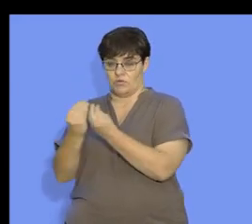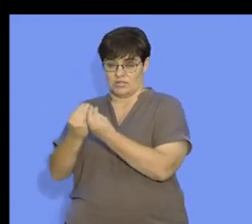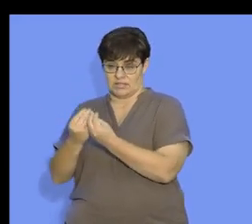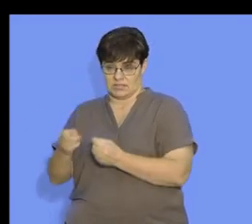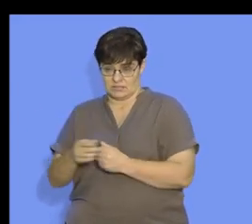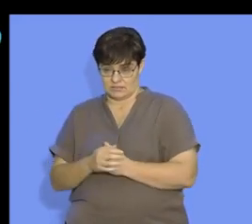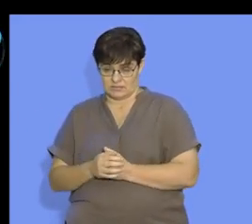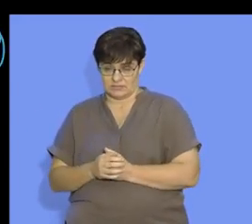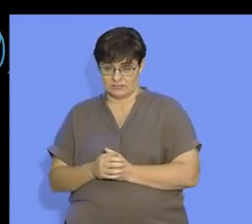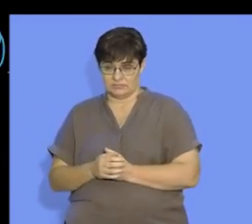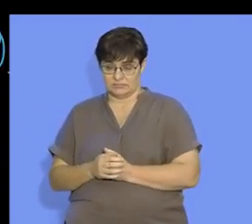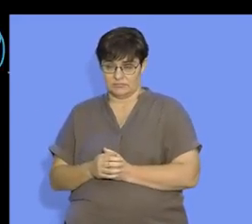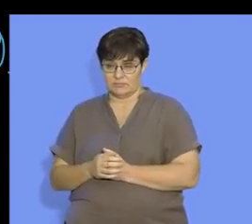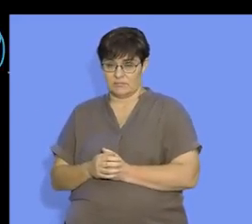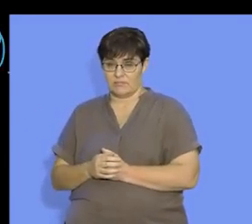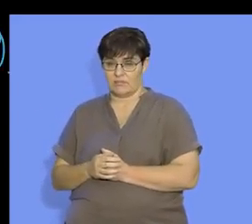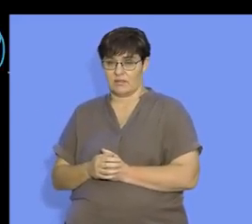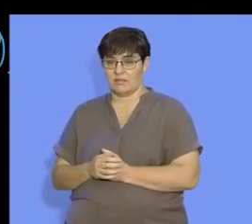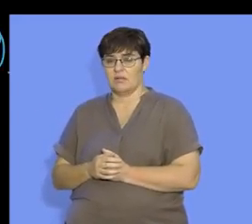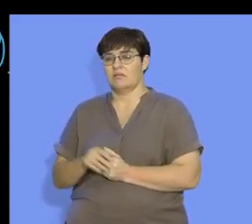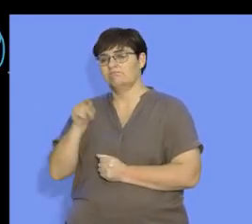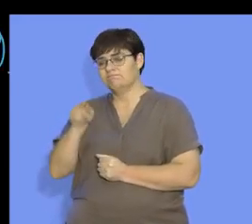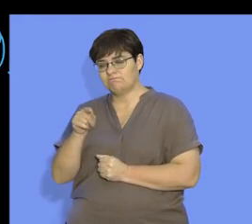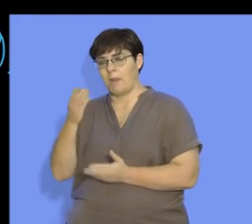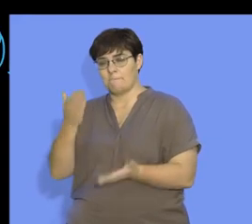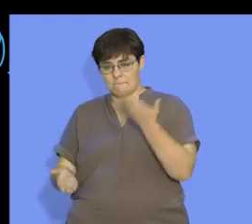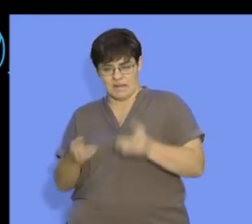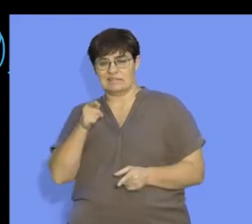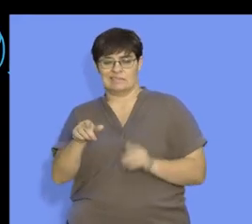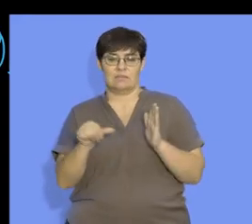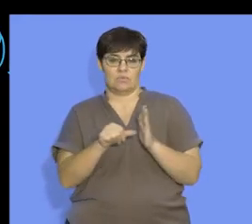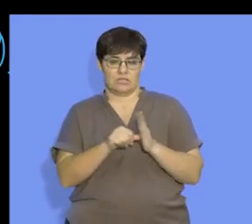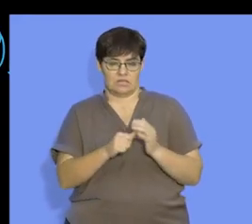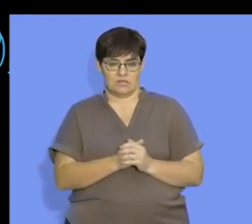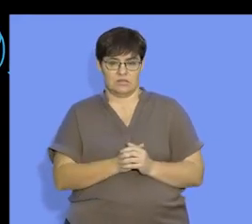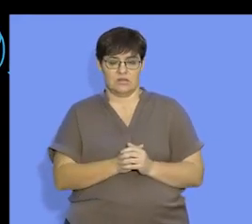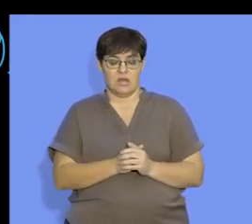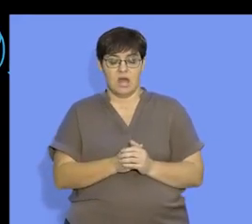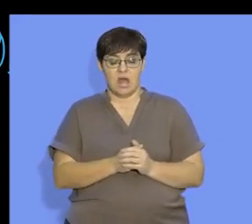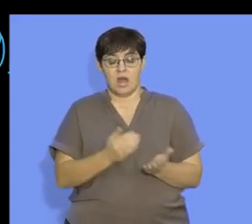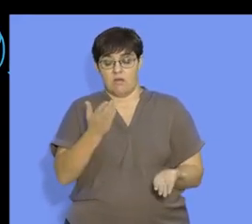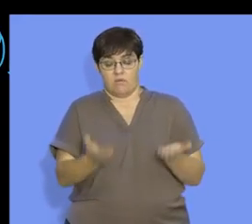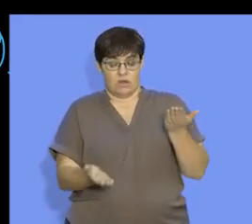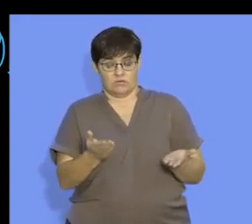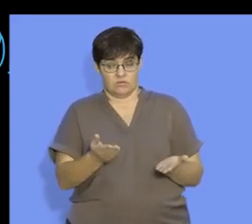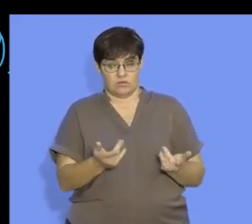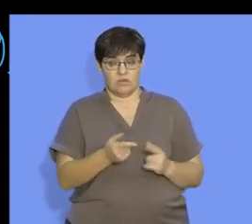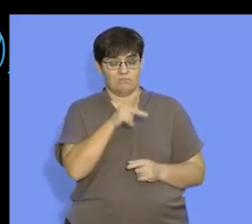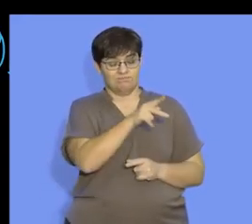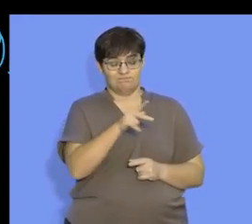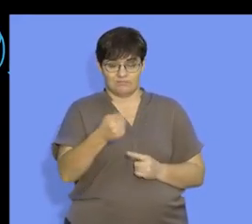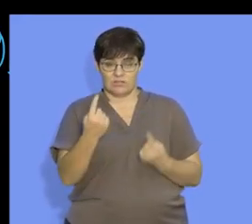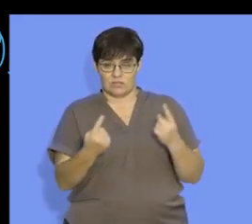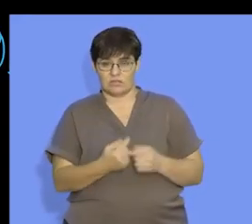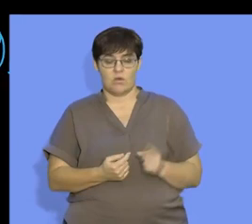is water, right? Now, the other part that's also important is the balancing. The stoichiometric ratio in which these